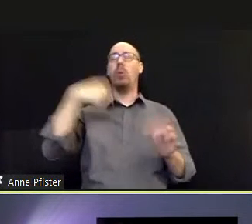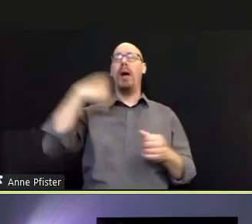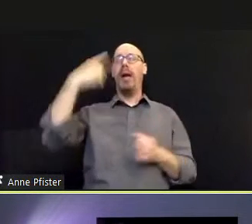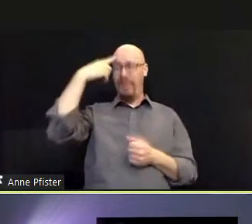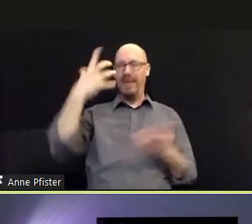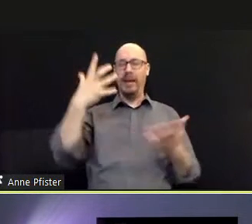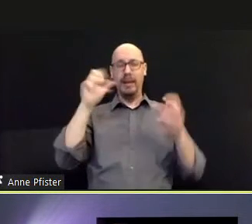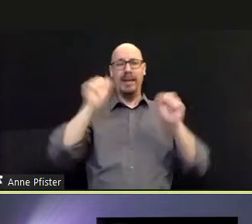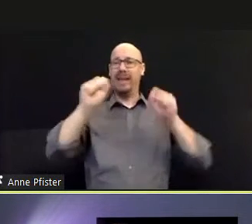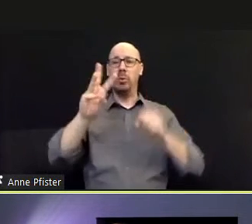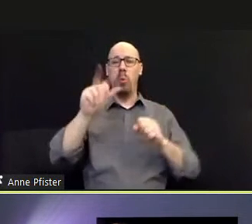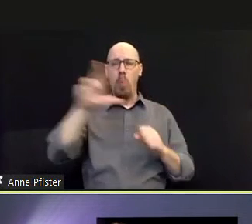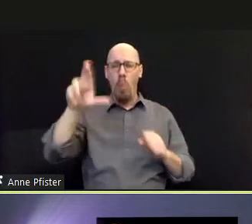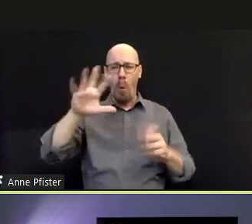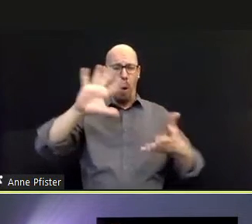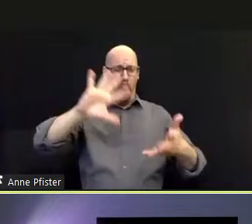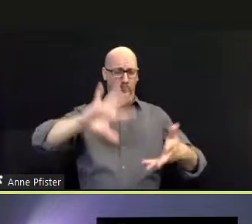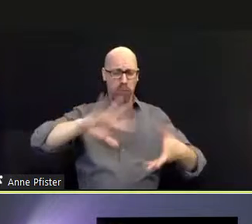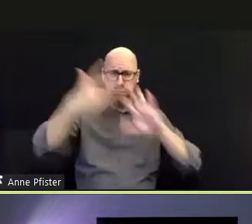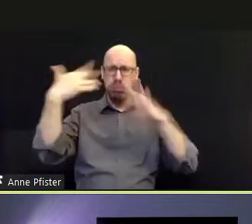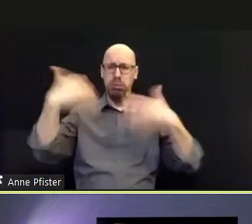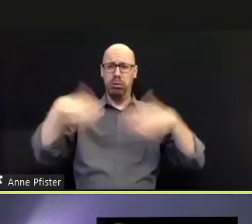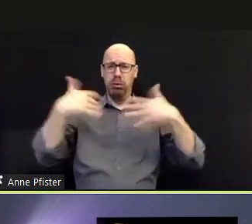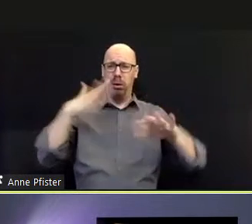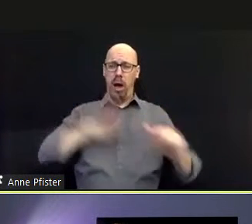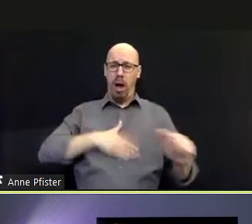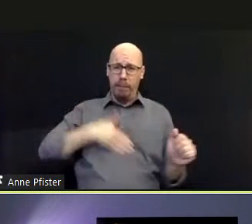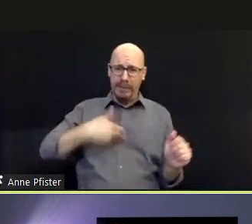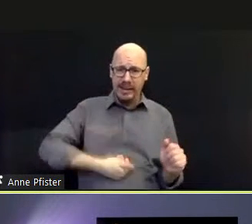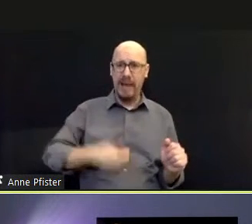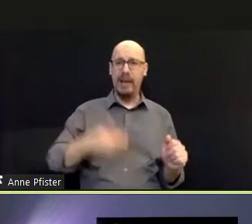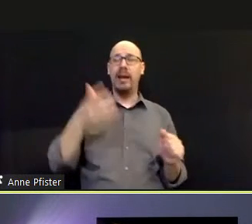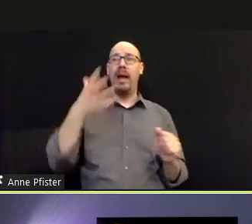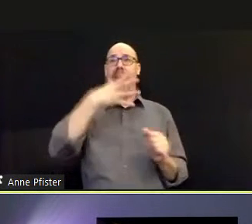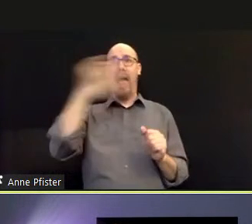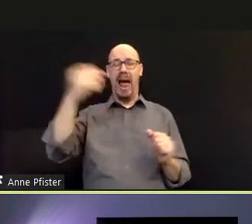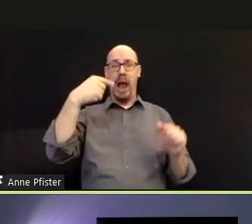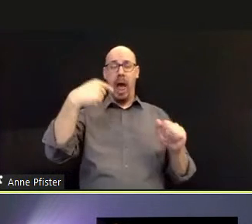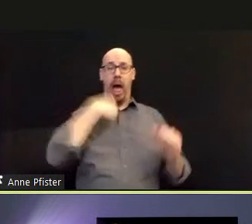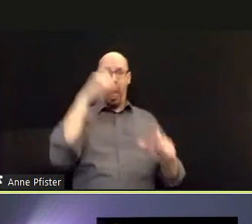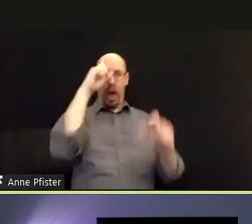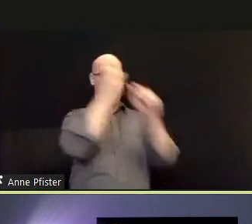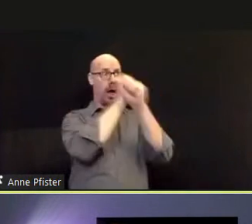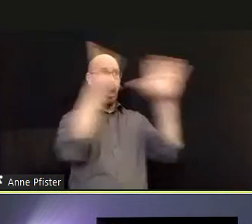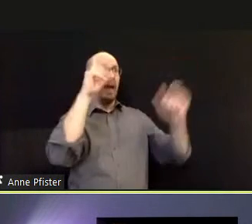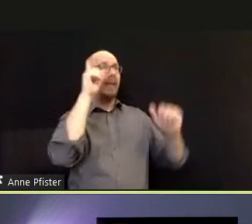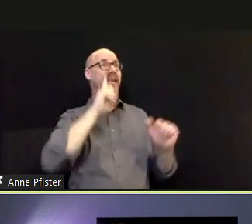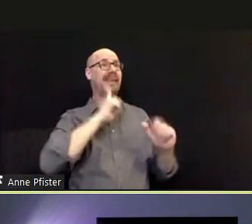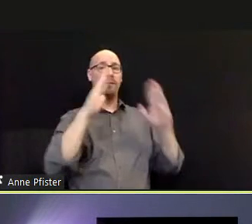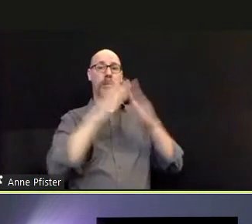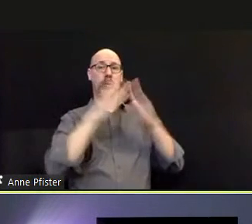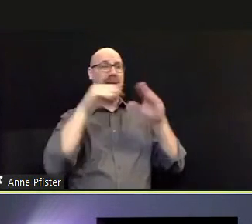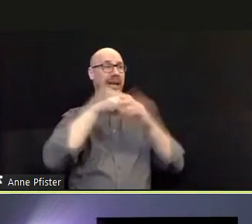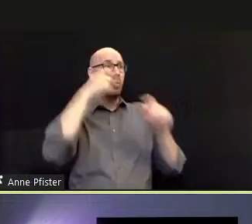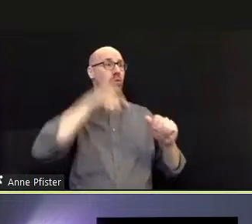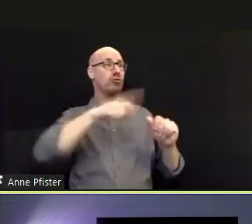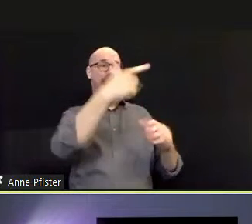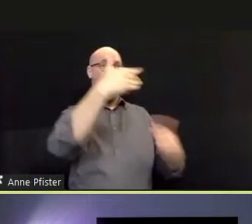as all of this is, how disruptive this was of the trajectory that I had imagined was actually in